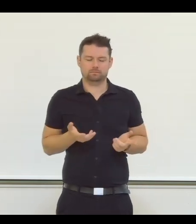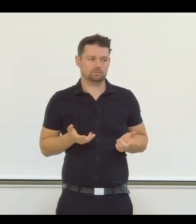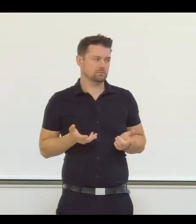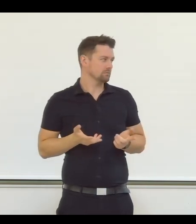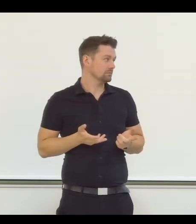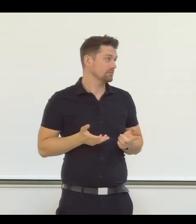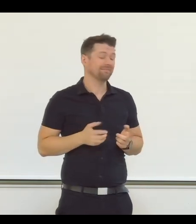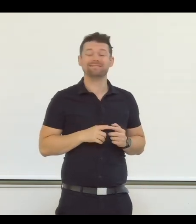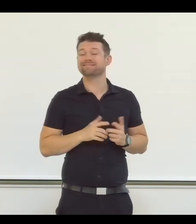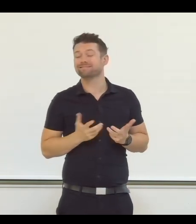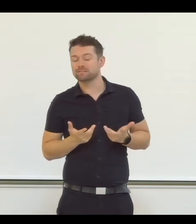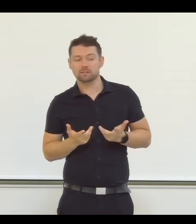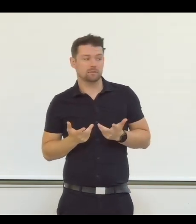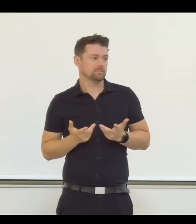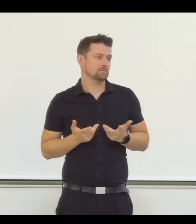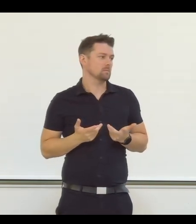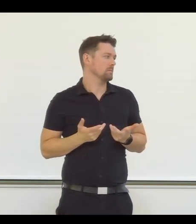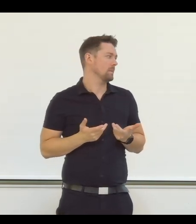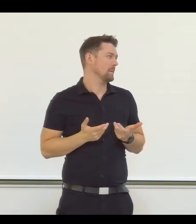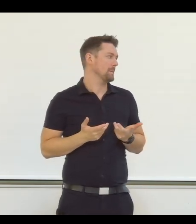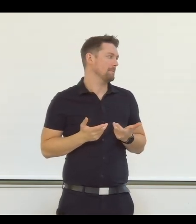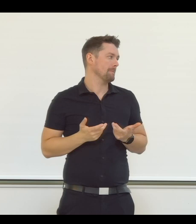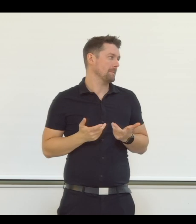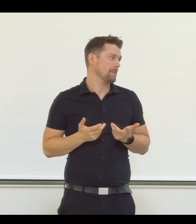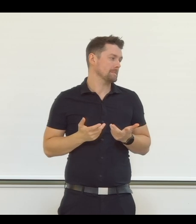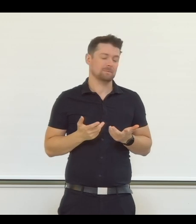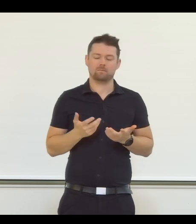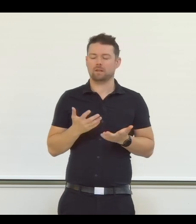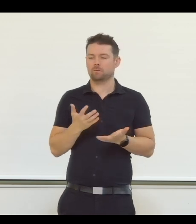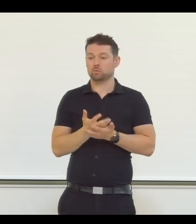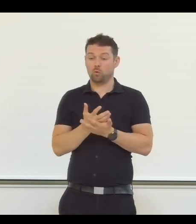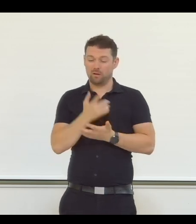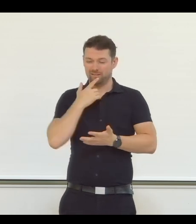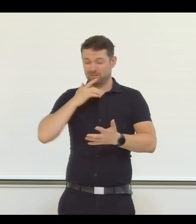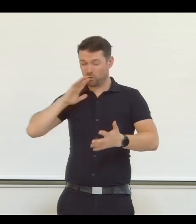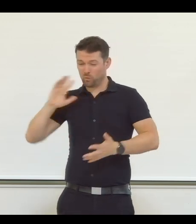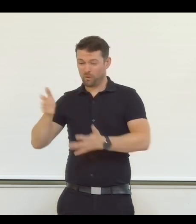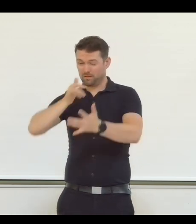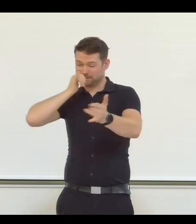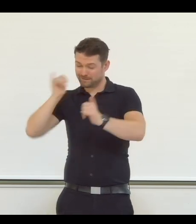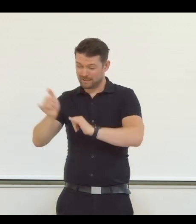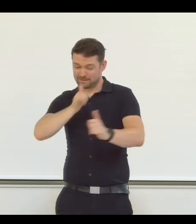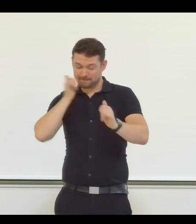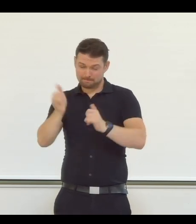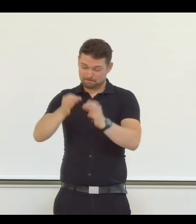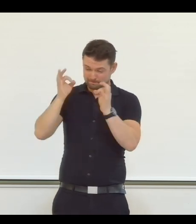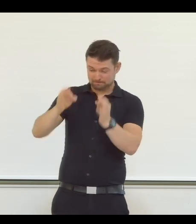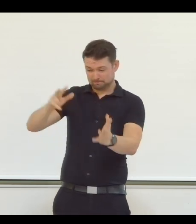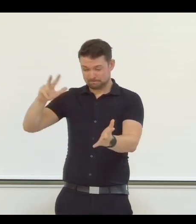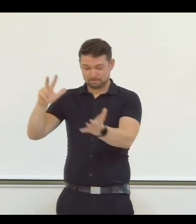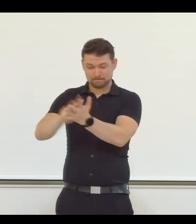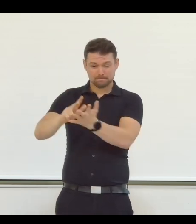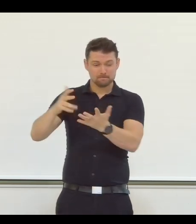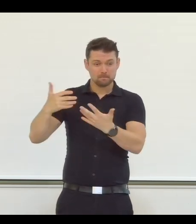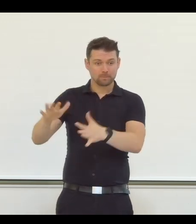Beyond that, I mean, I'm sure that even when everything, all the tests, or the, let's say, technical tests are through,